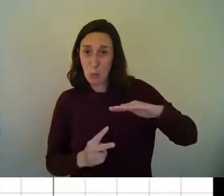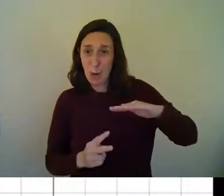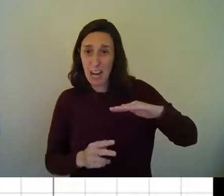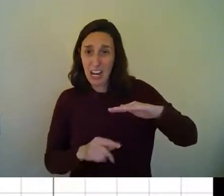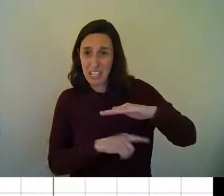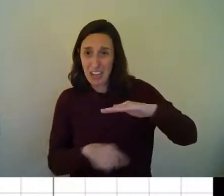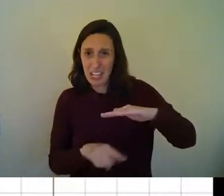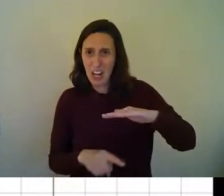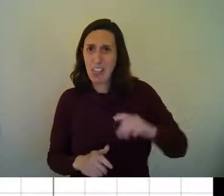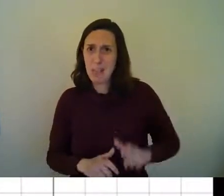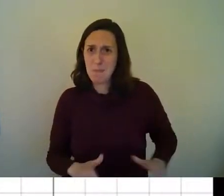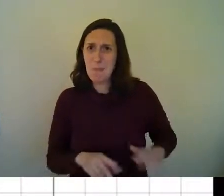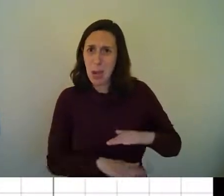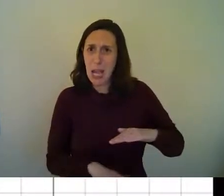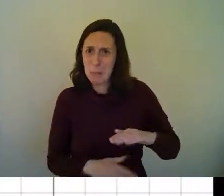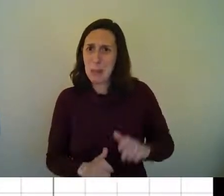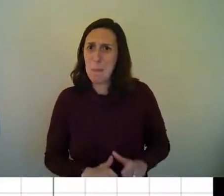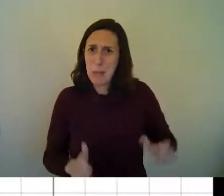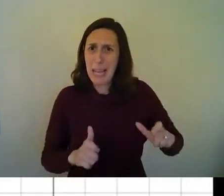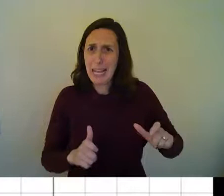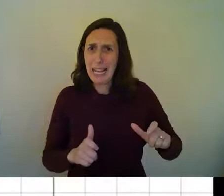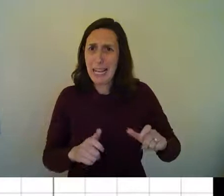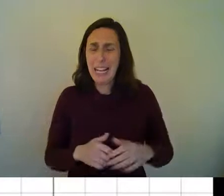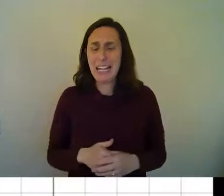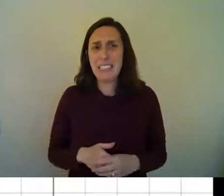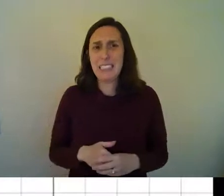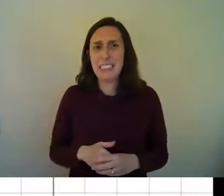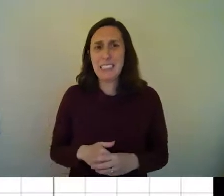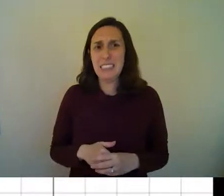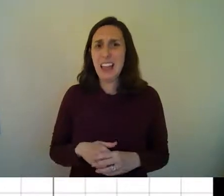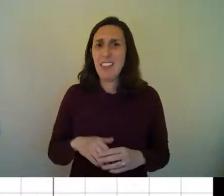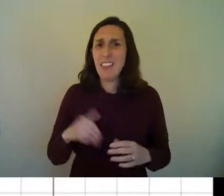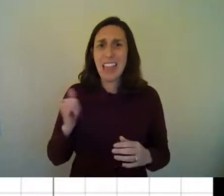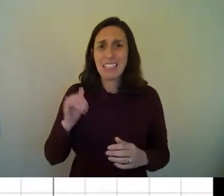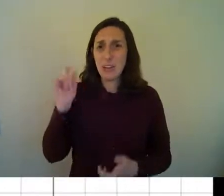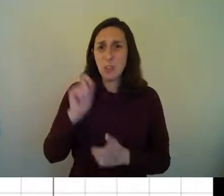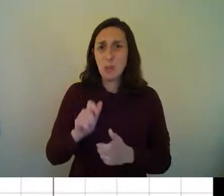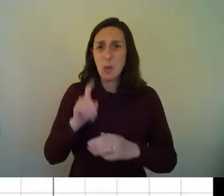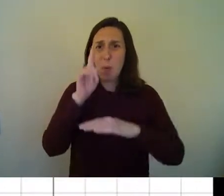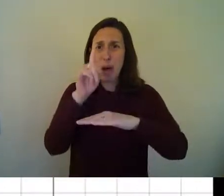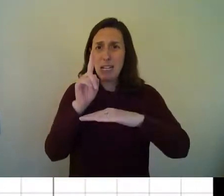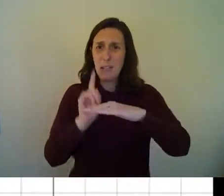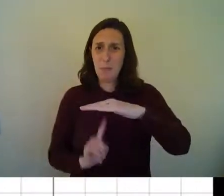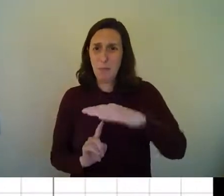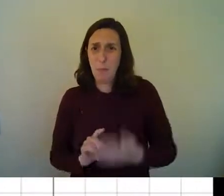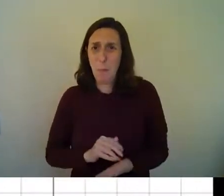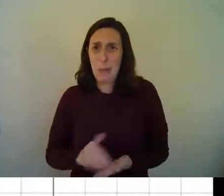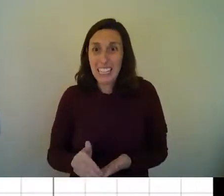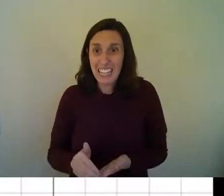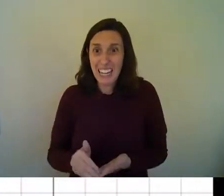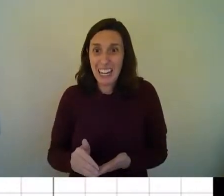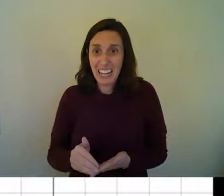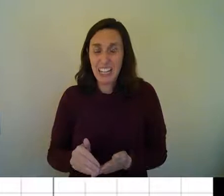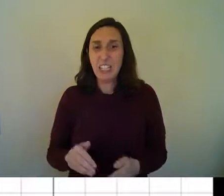really, really big, right? 1 billion upstairs and 1 billion squared downstairs, that's like 1 divided by 1 billion. So as